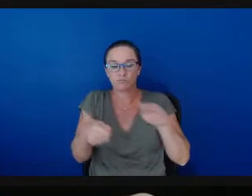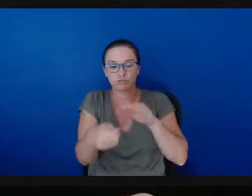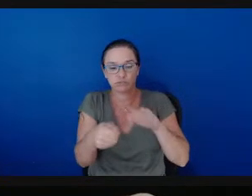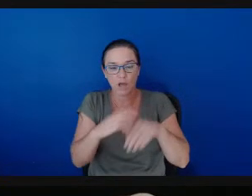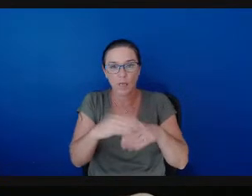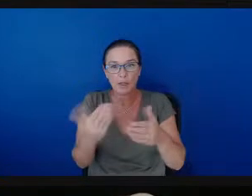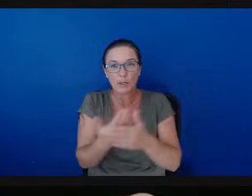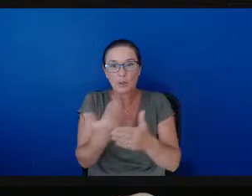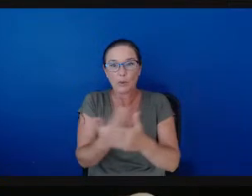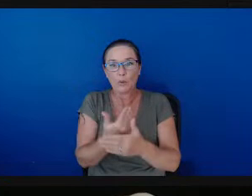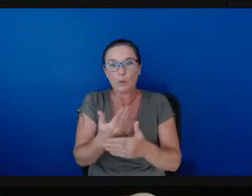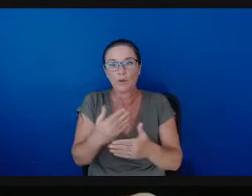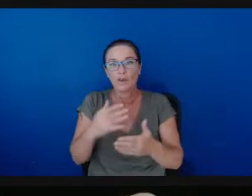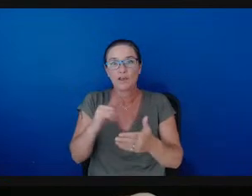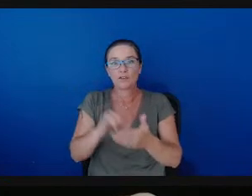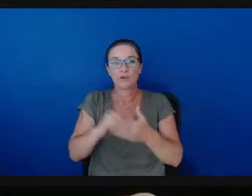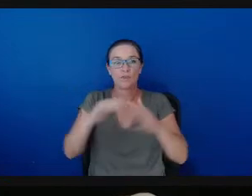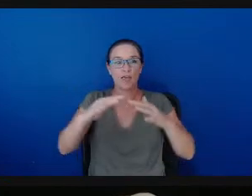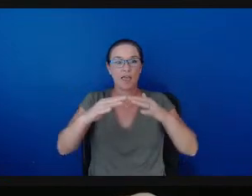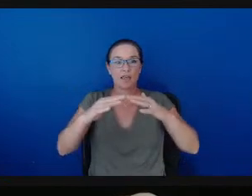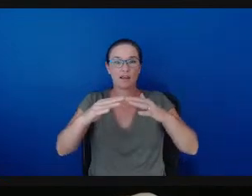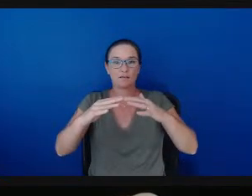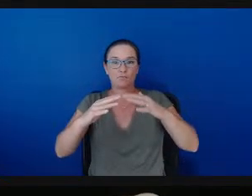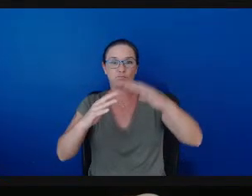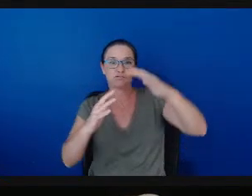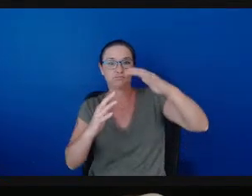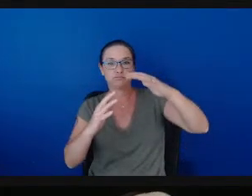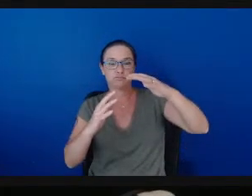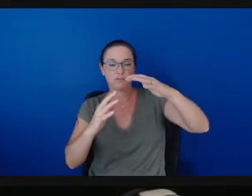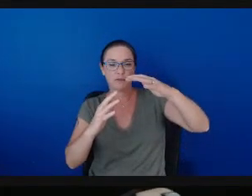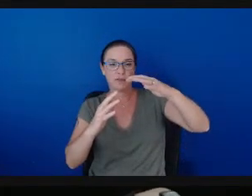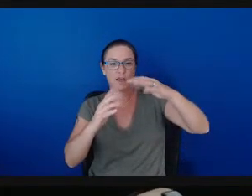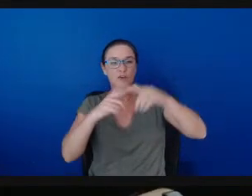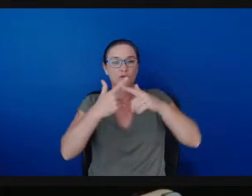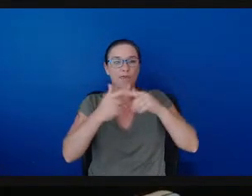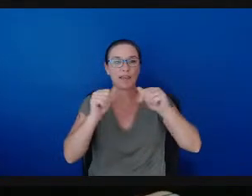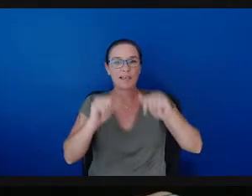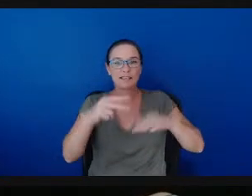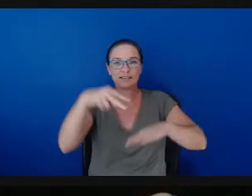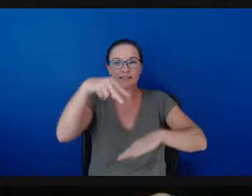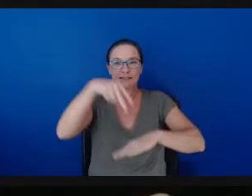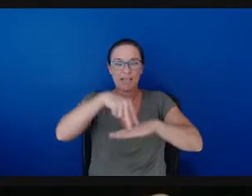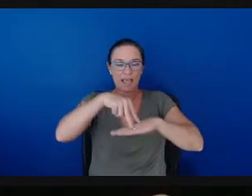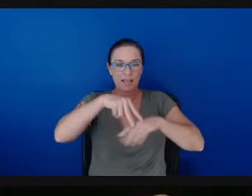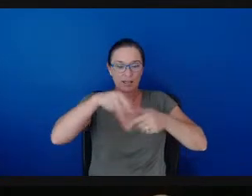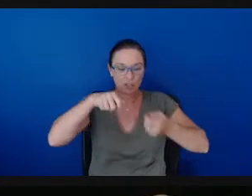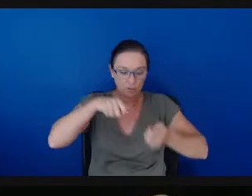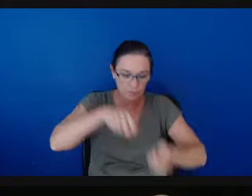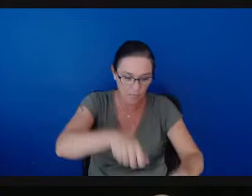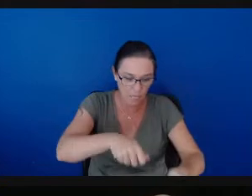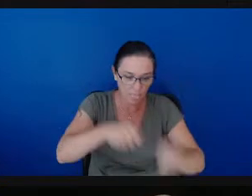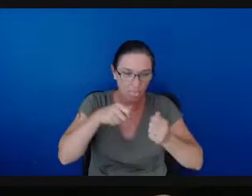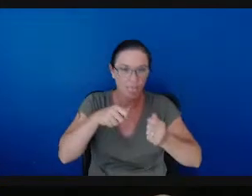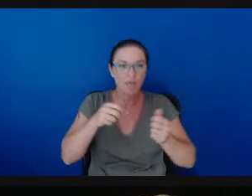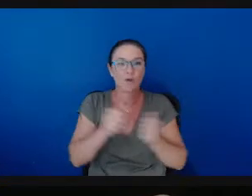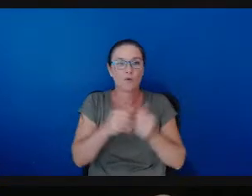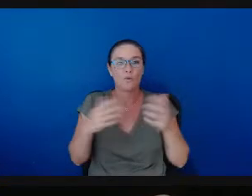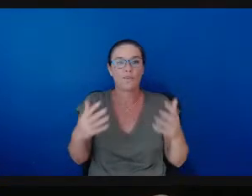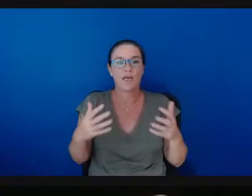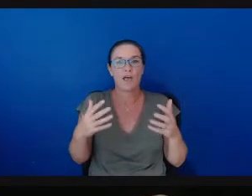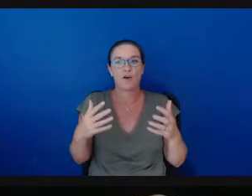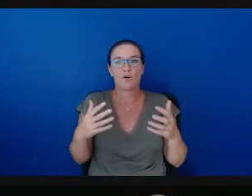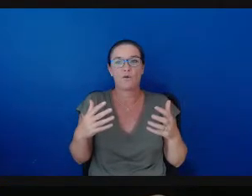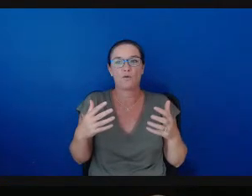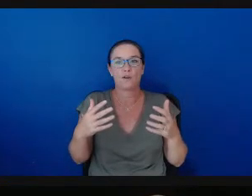It means this piece of ground he's on has actually been bulged higher, so you can stand at the same elevation and actually reach down without having to be right in his